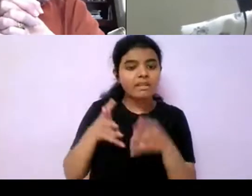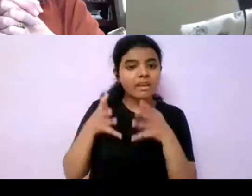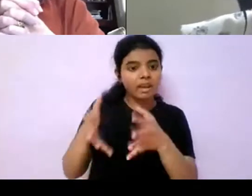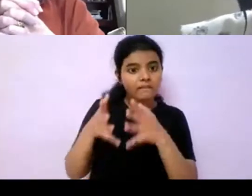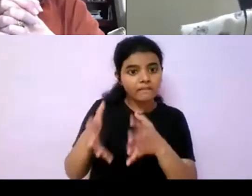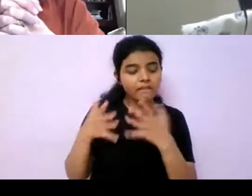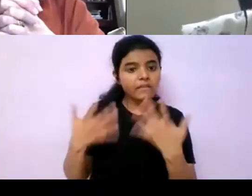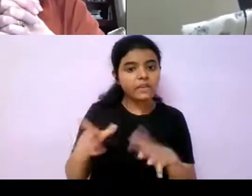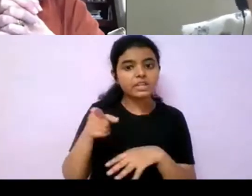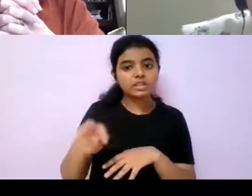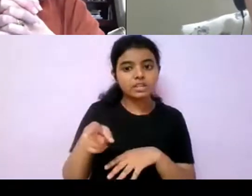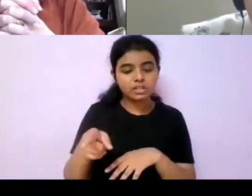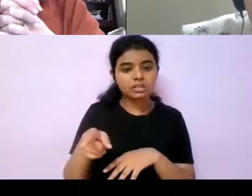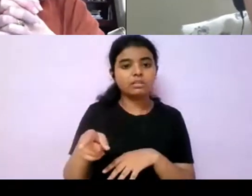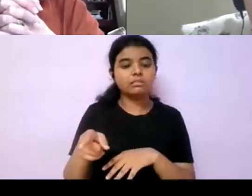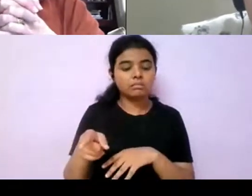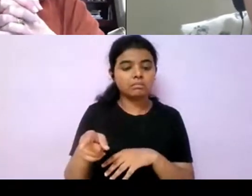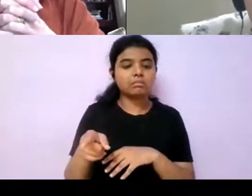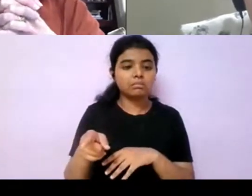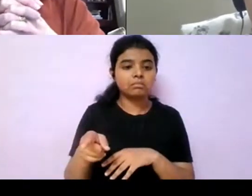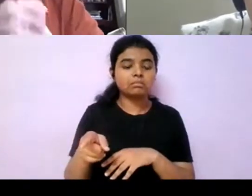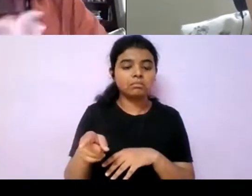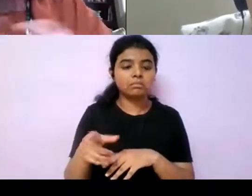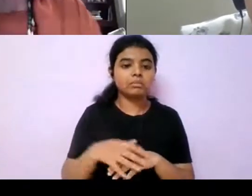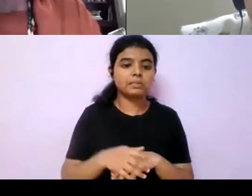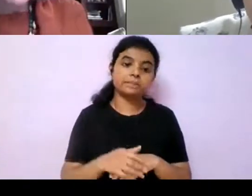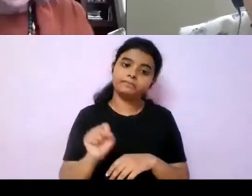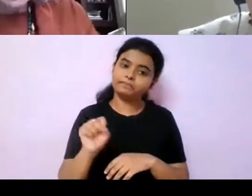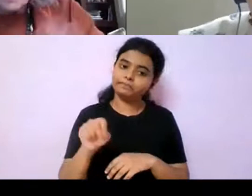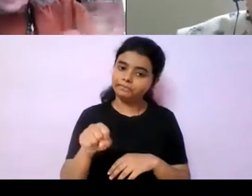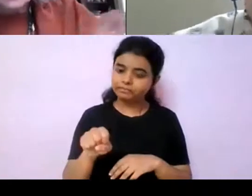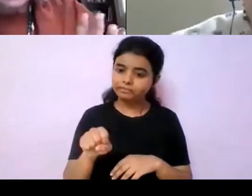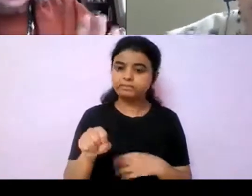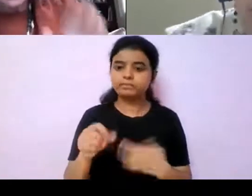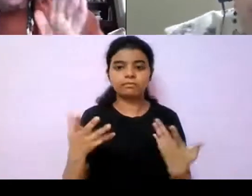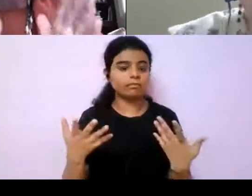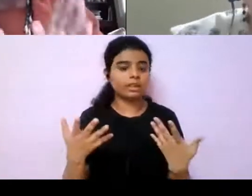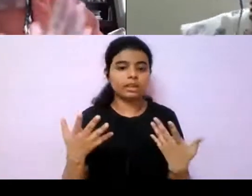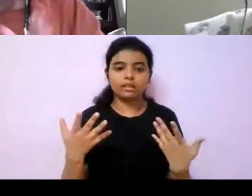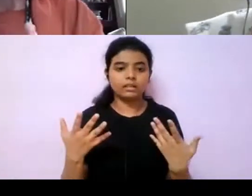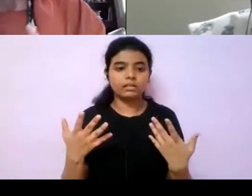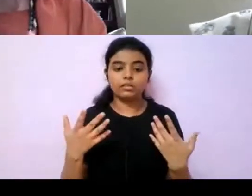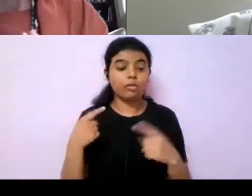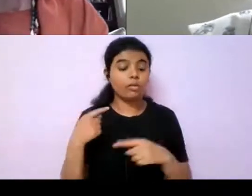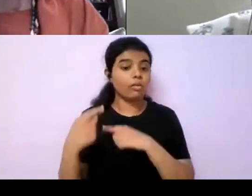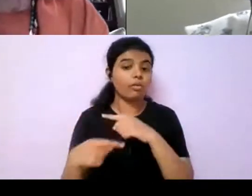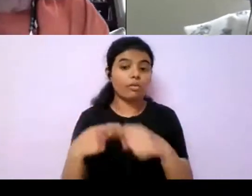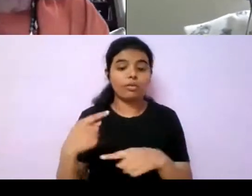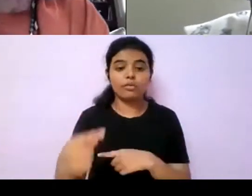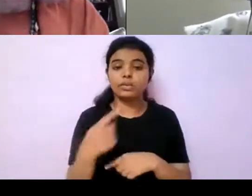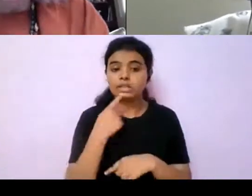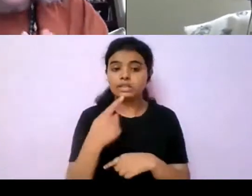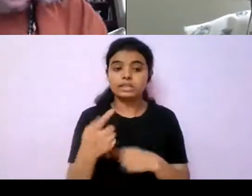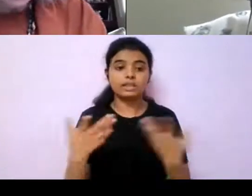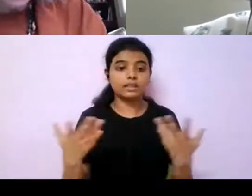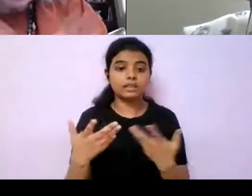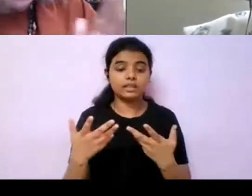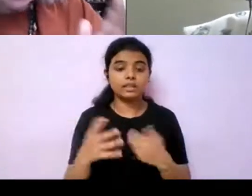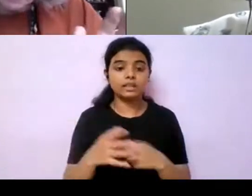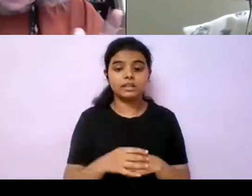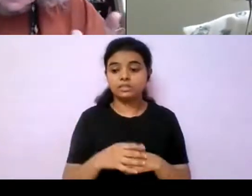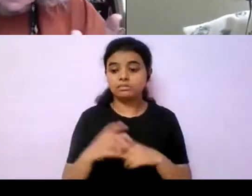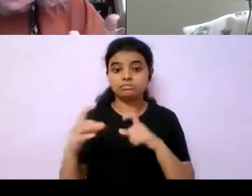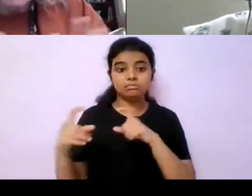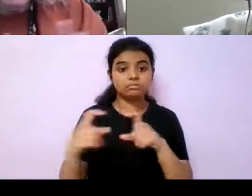in the case of a person. Yeah, well, I always see care as being not just personal, but